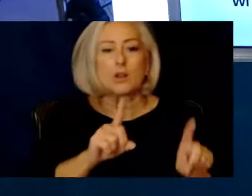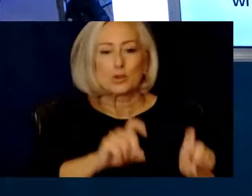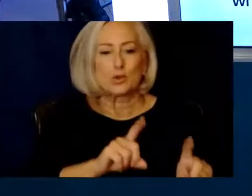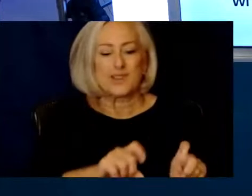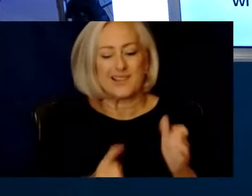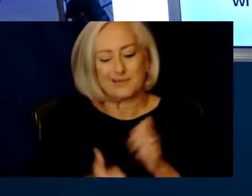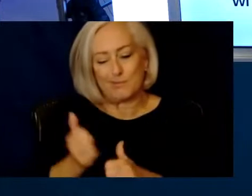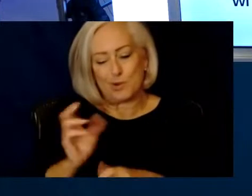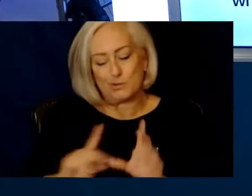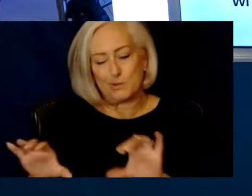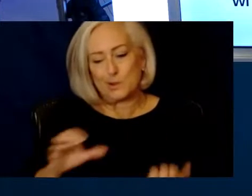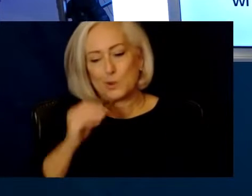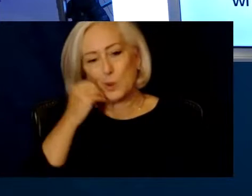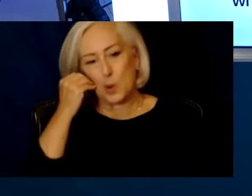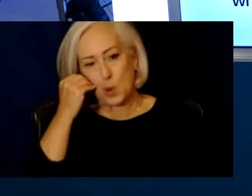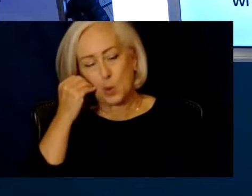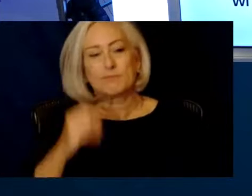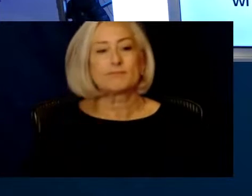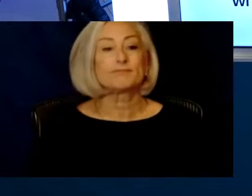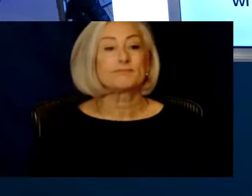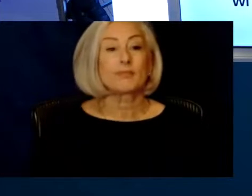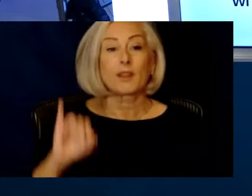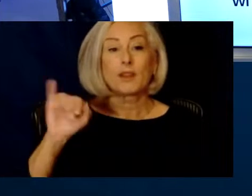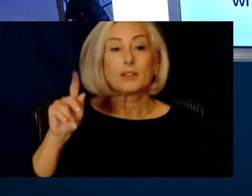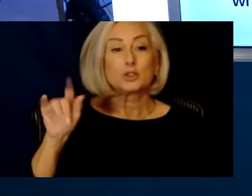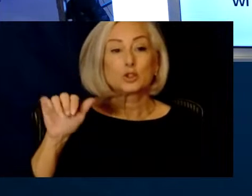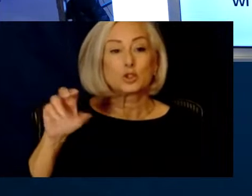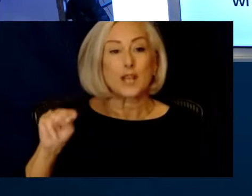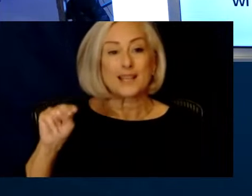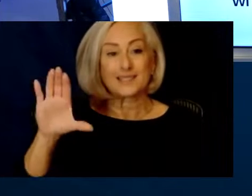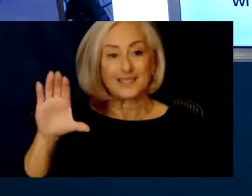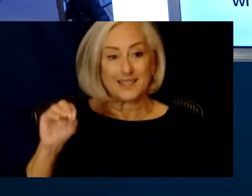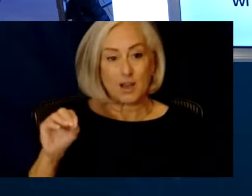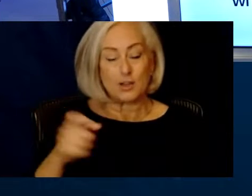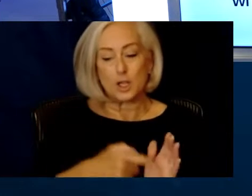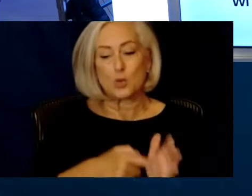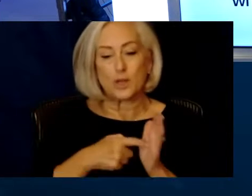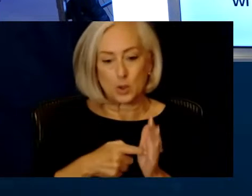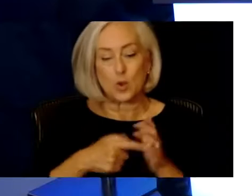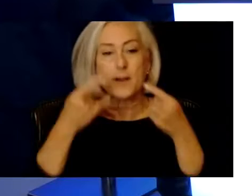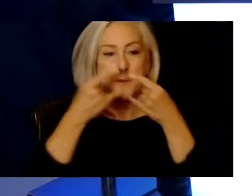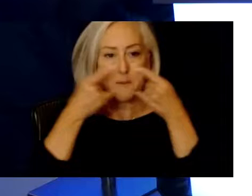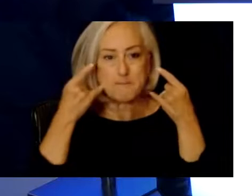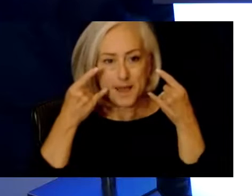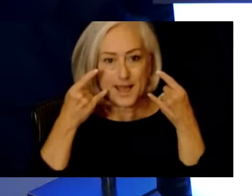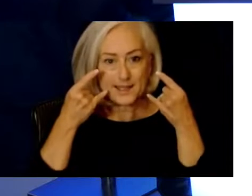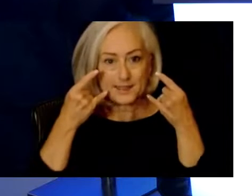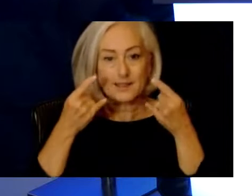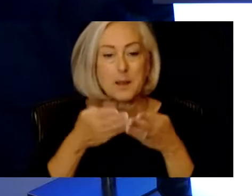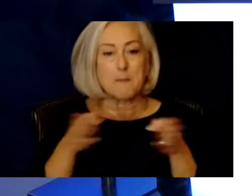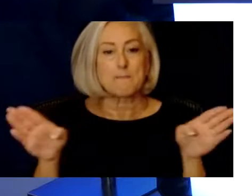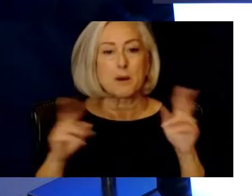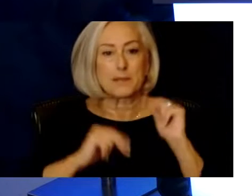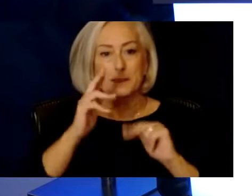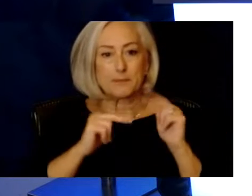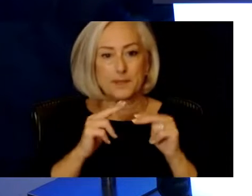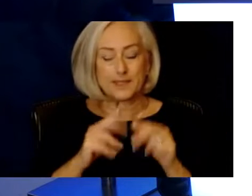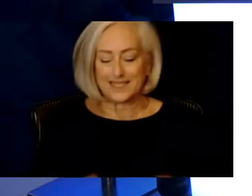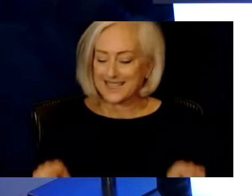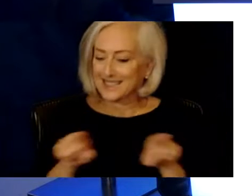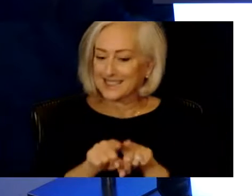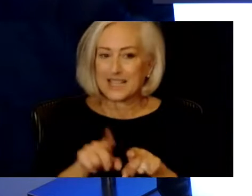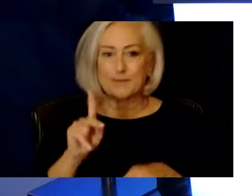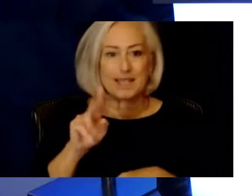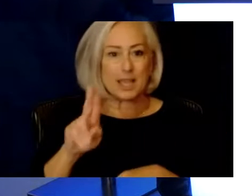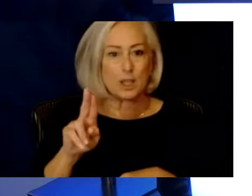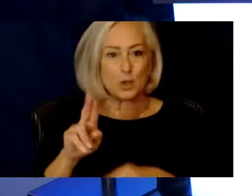note Jackson County is once again requiring masks in county buildings because of the high COVID-19 levels. We're back to the same thing here at the health system. We're back to requiring